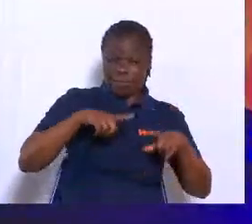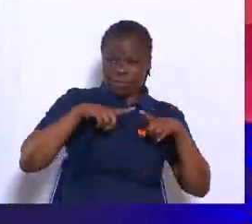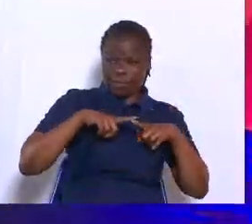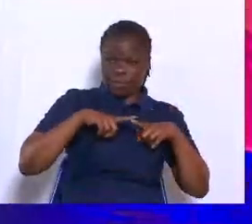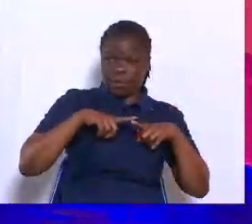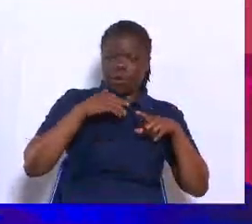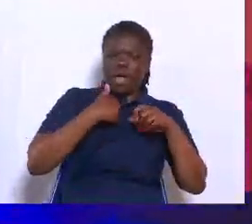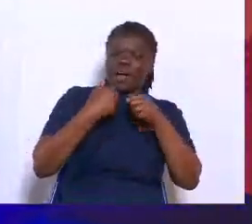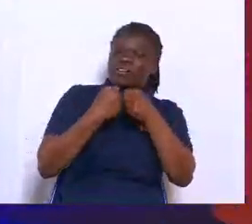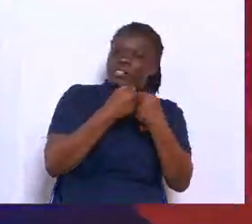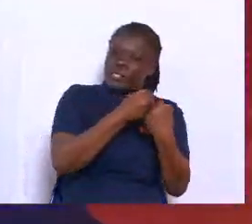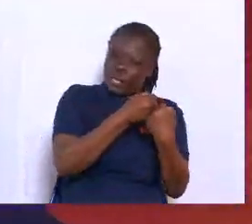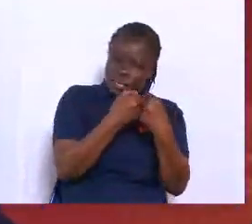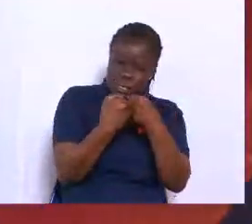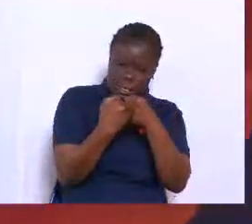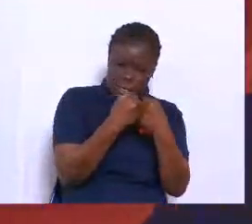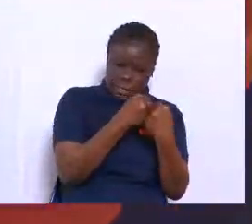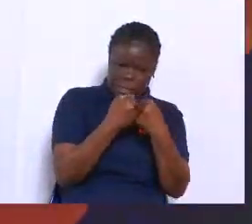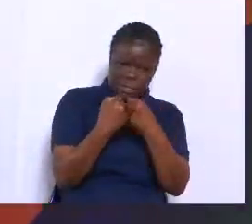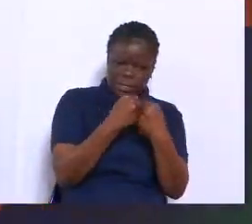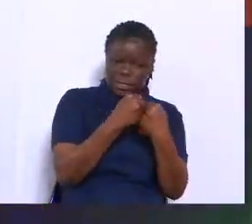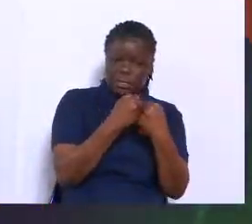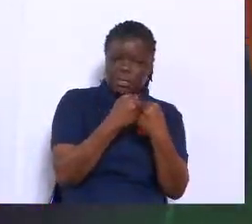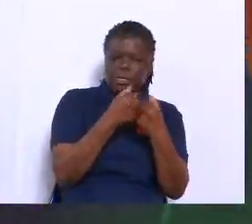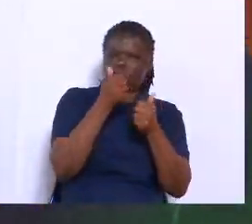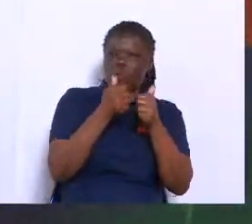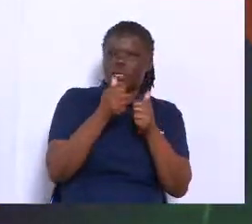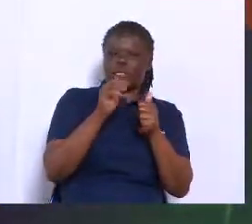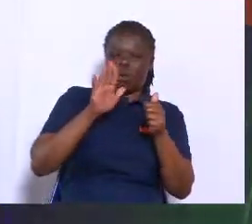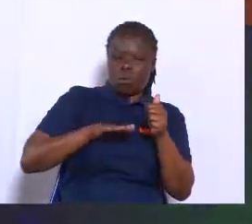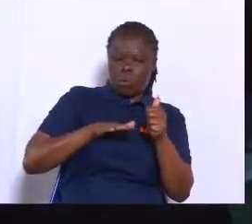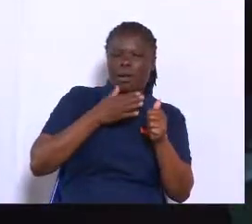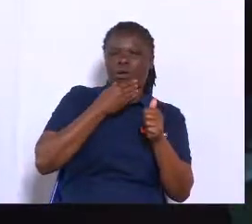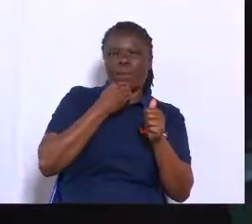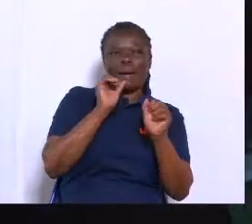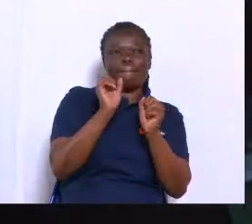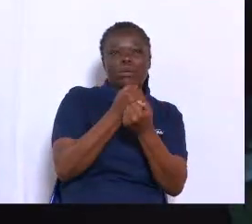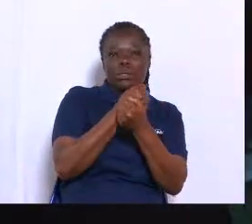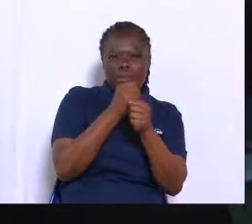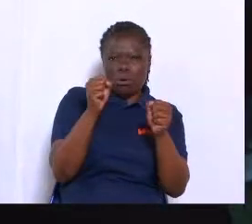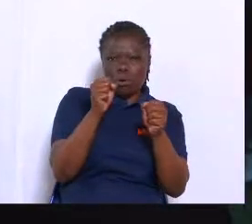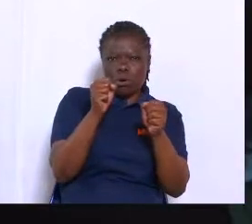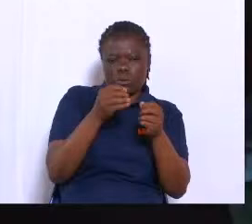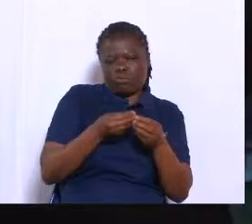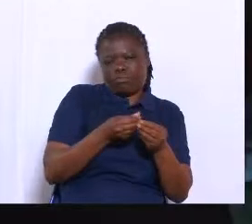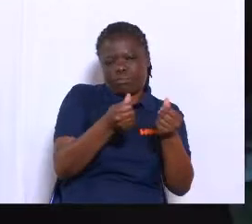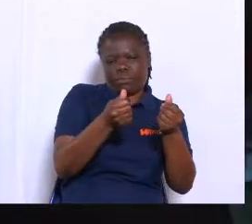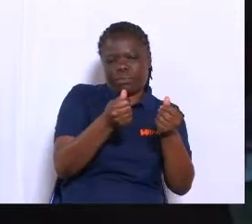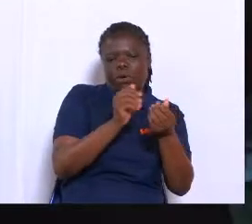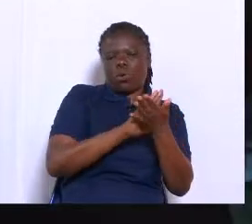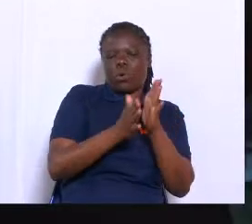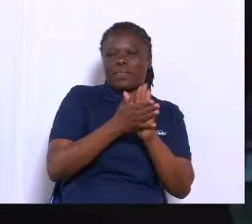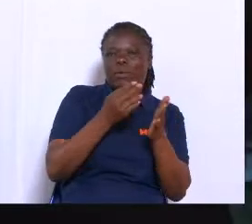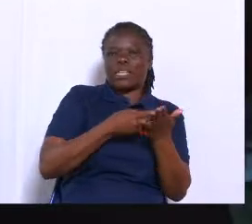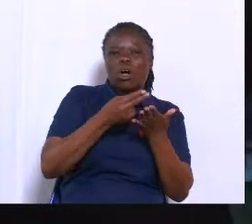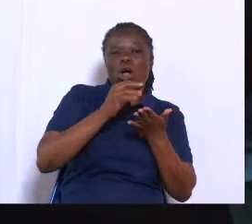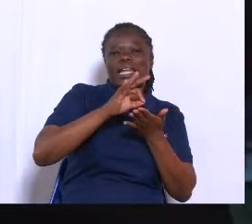great that no man or no woman can stand. Without the Holy